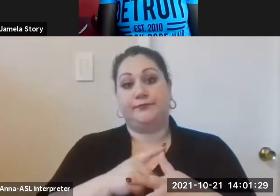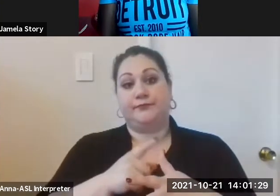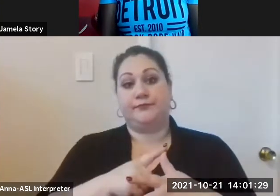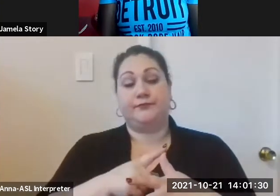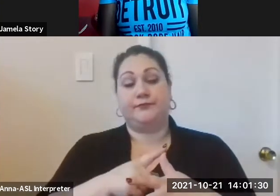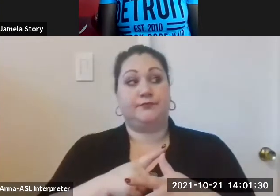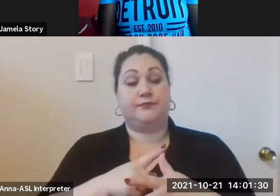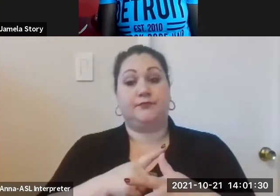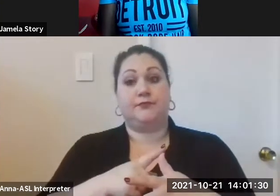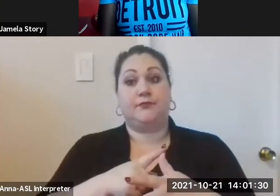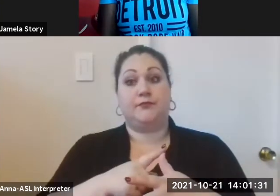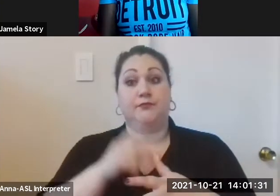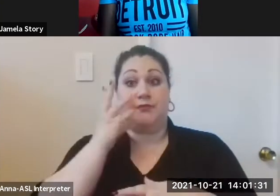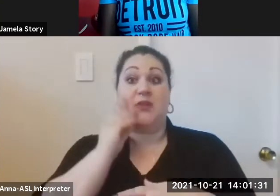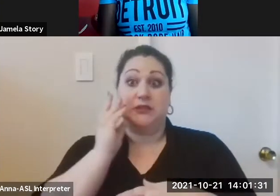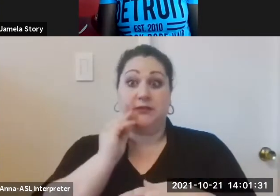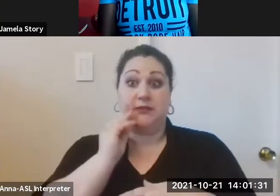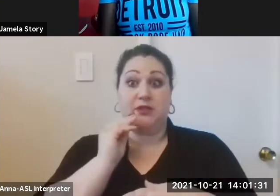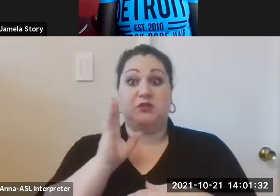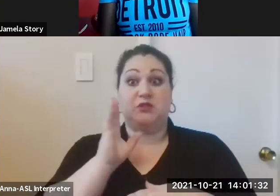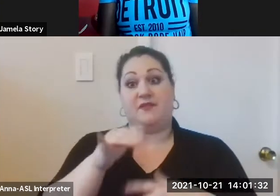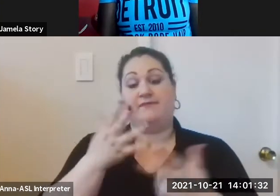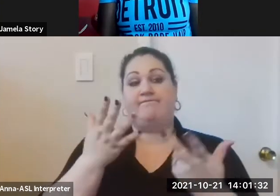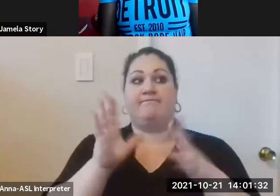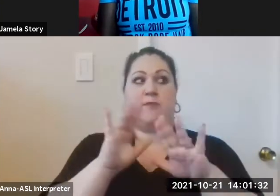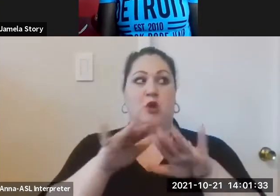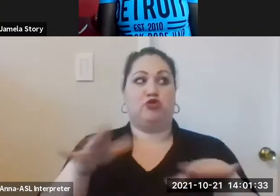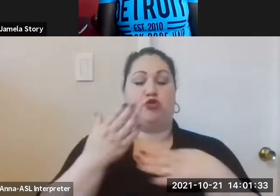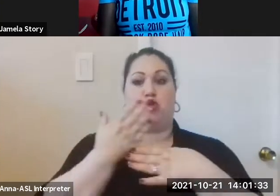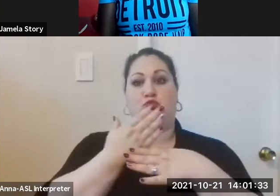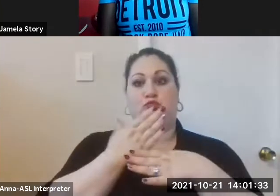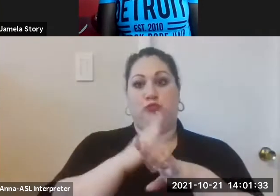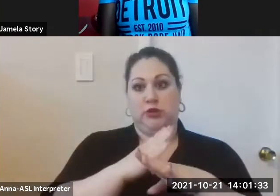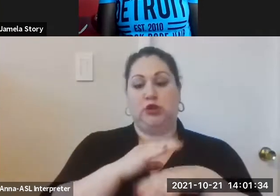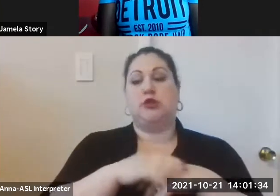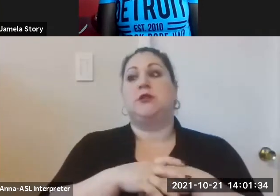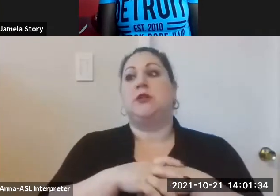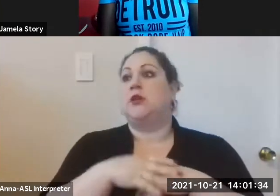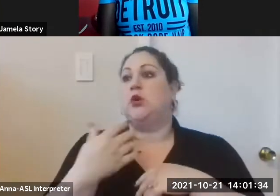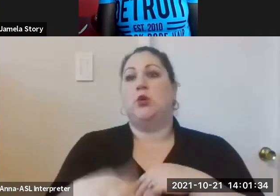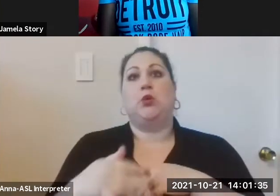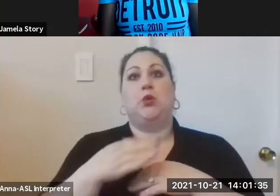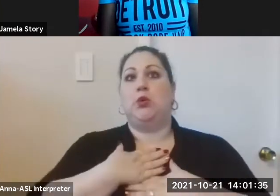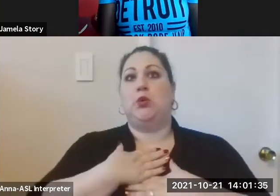child protection was extremely traumatic, and